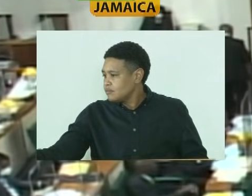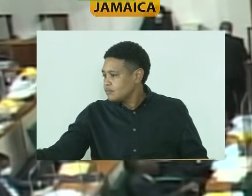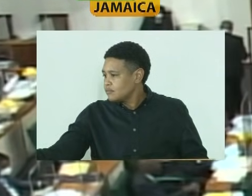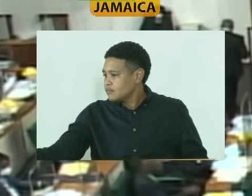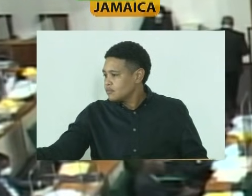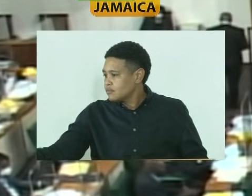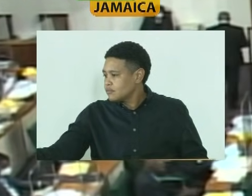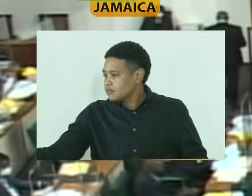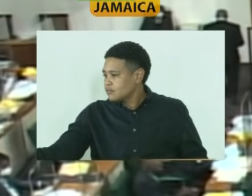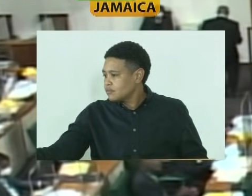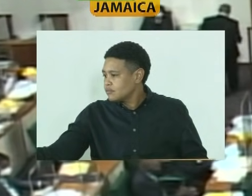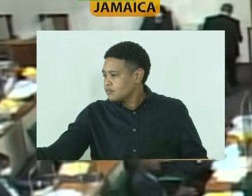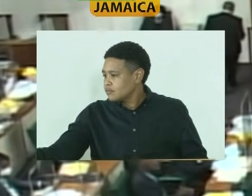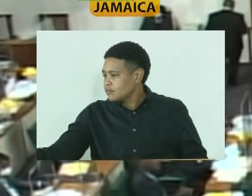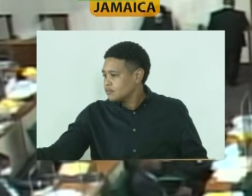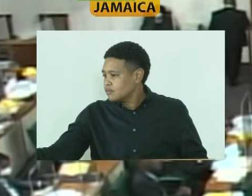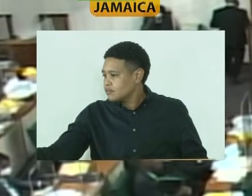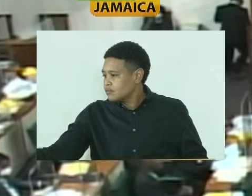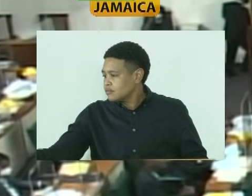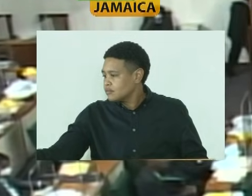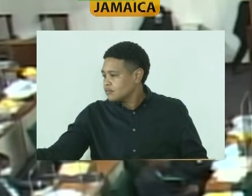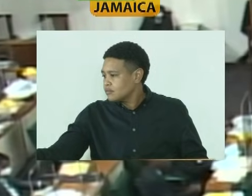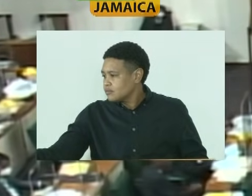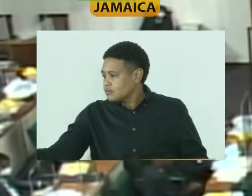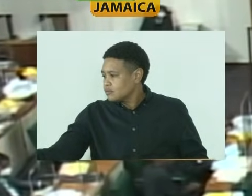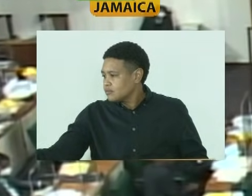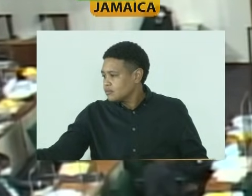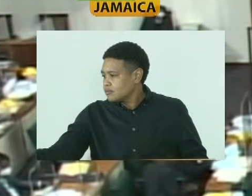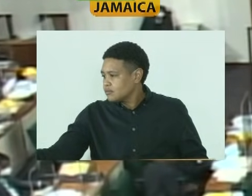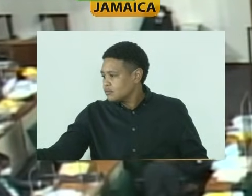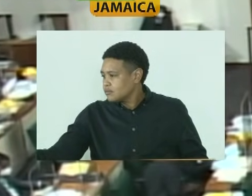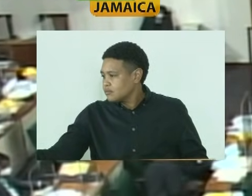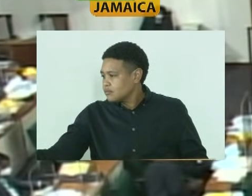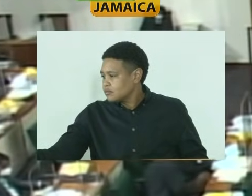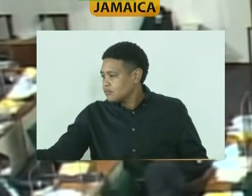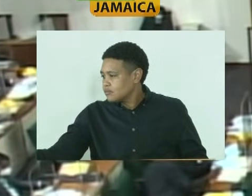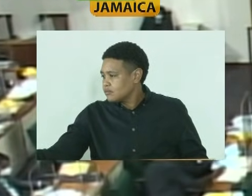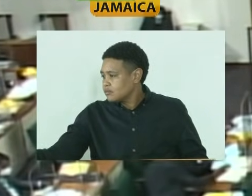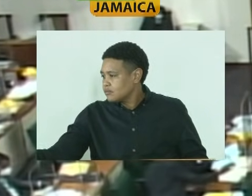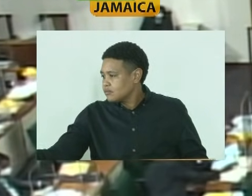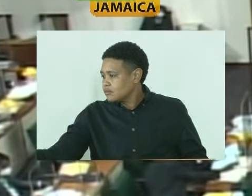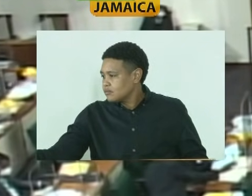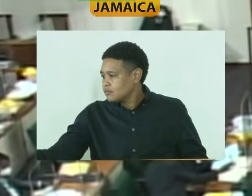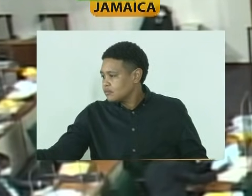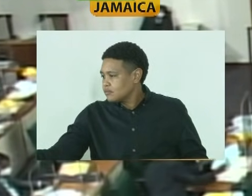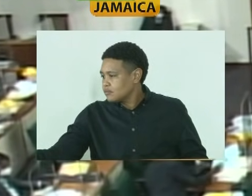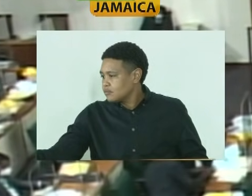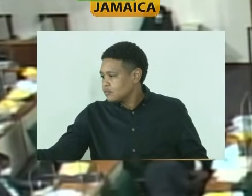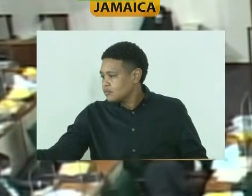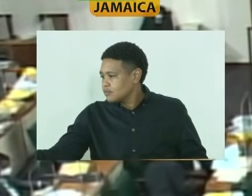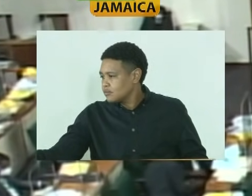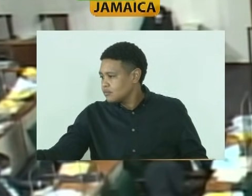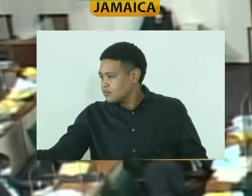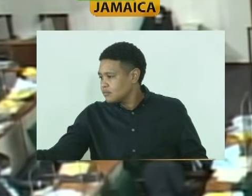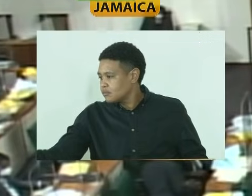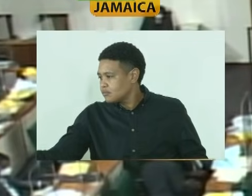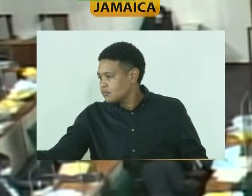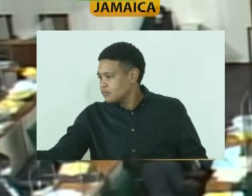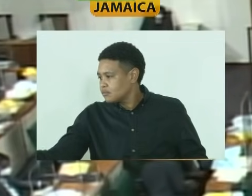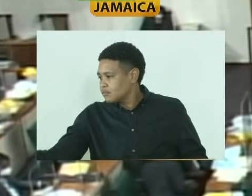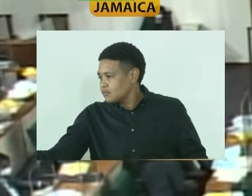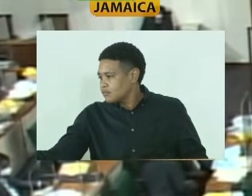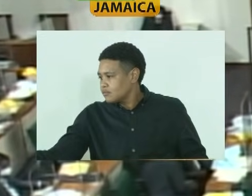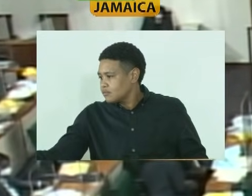Madam Speaker, the opposition from the budget debate was on record for calling for